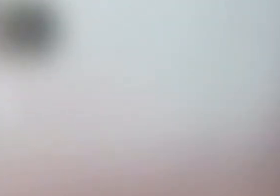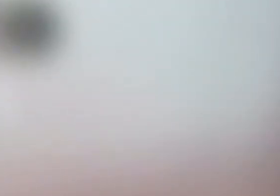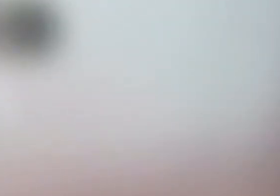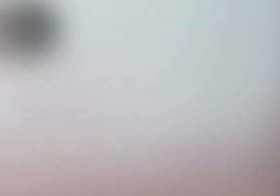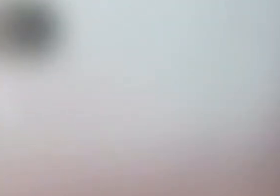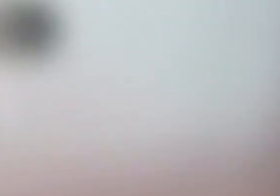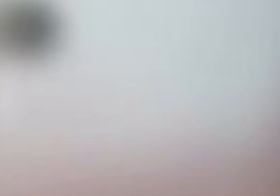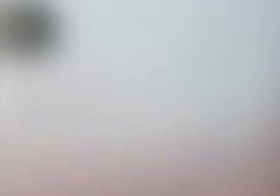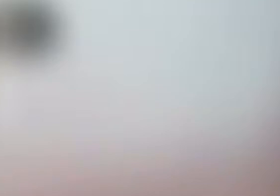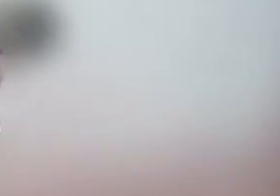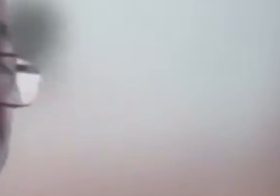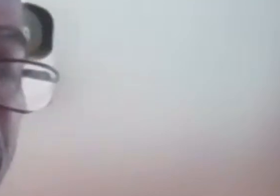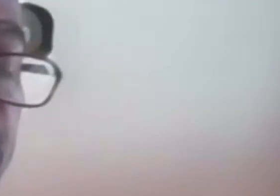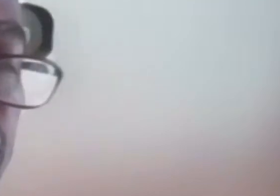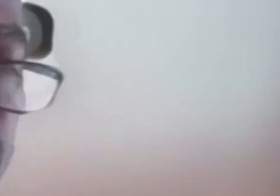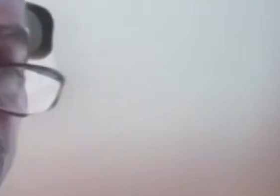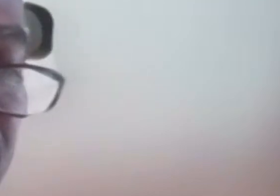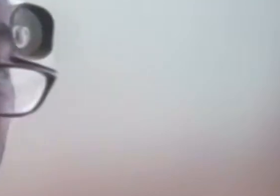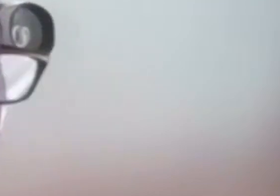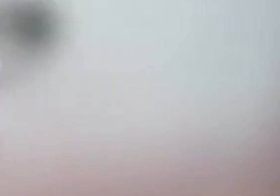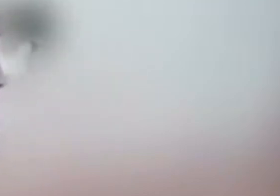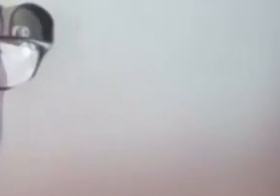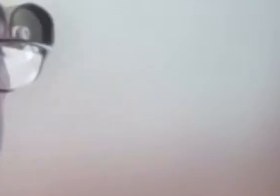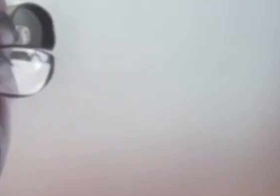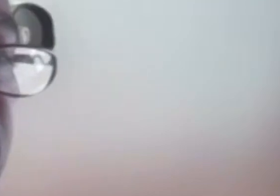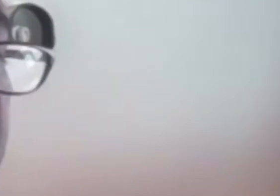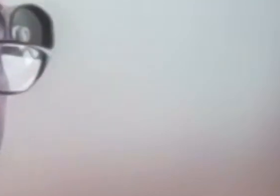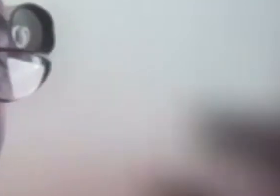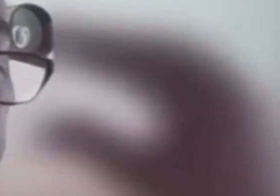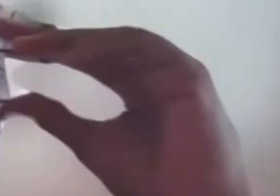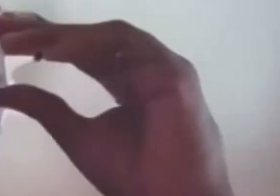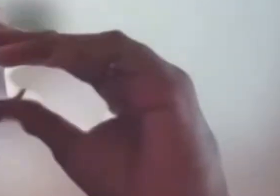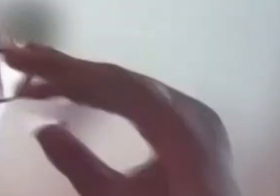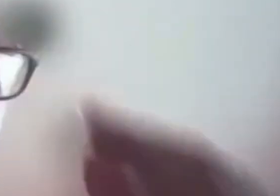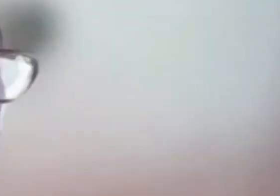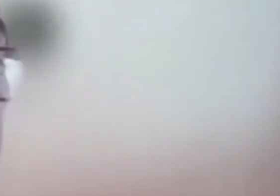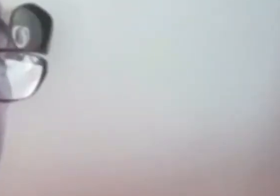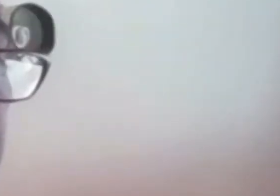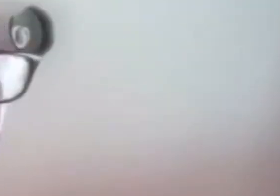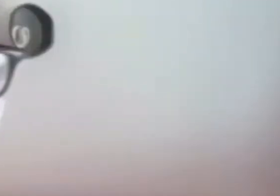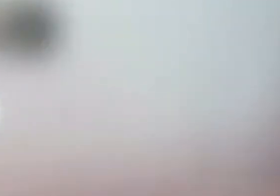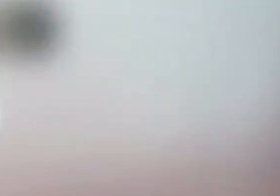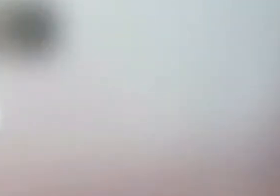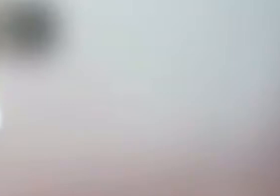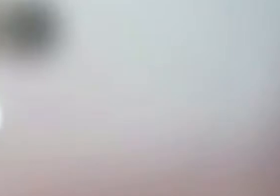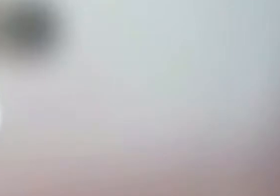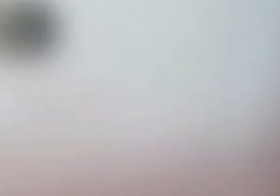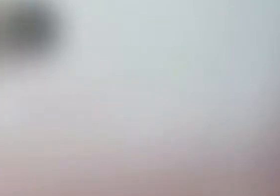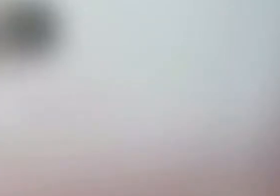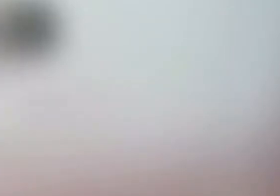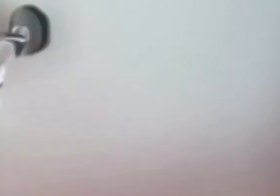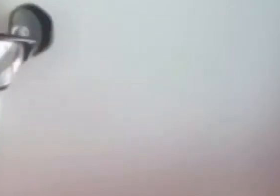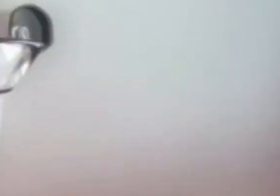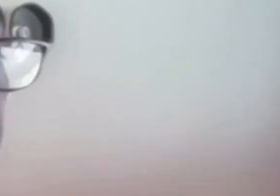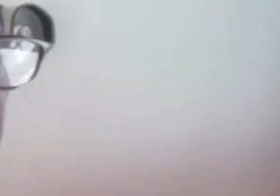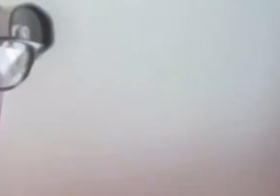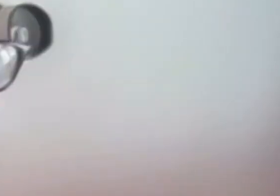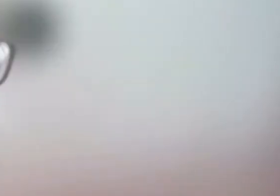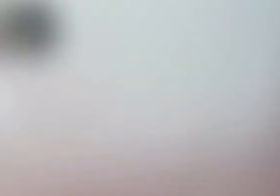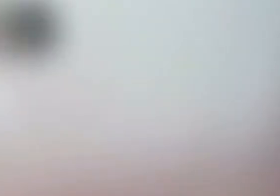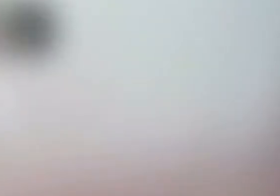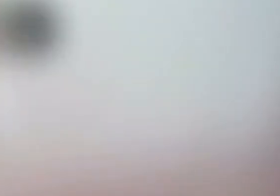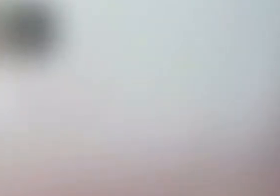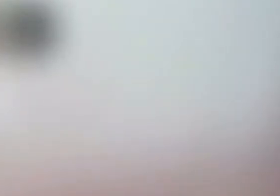settings in which there could have been prolonged exposures, and therefore we may be able to pick up additional persons